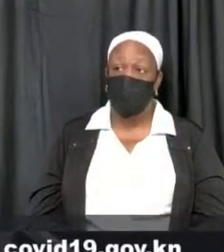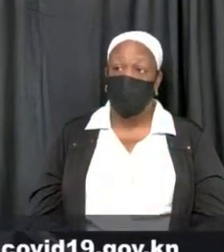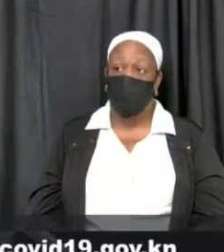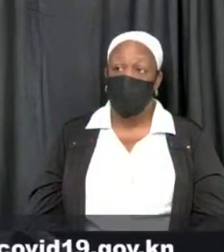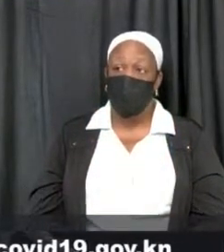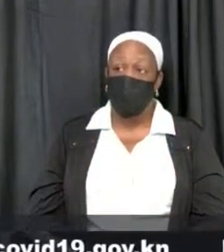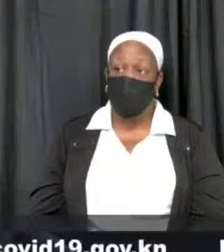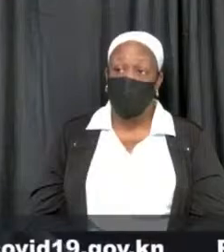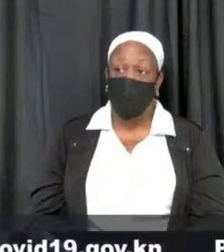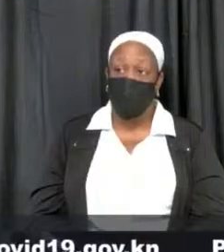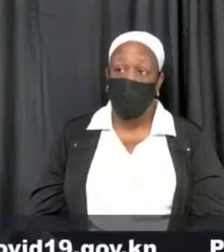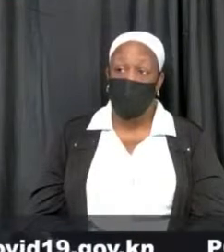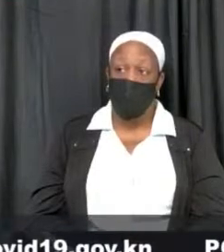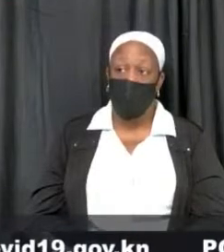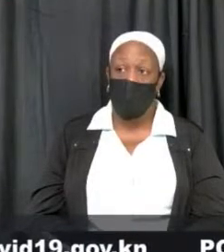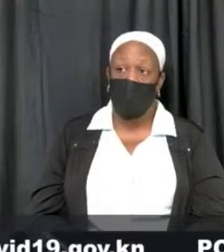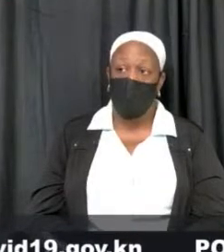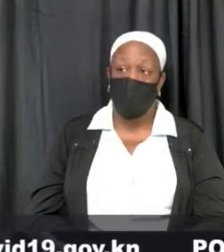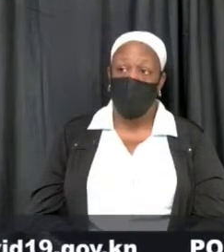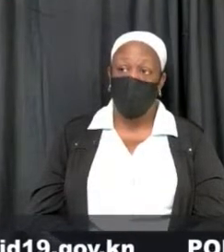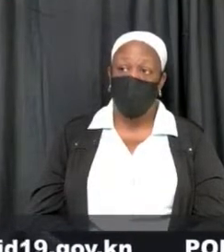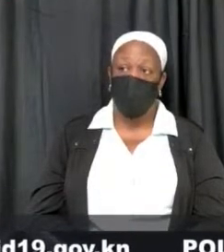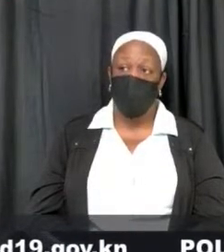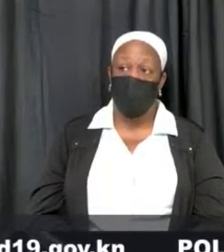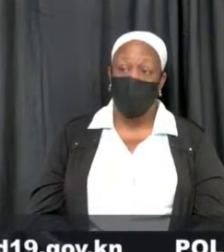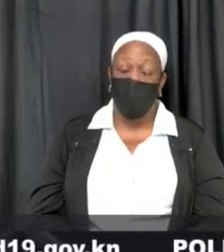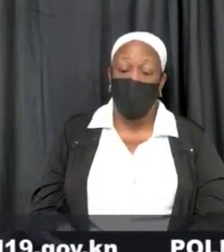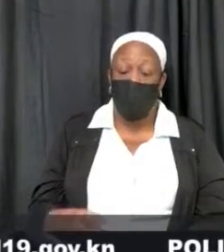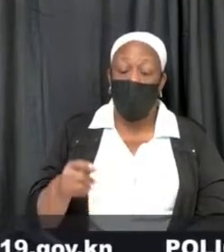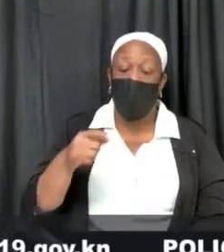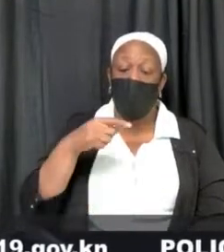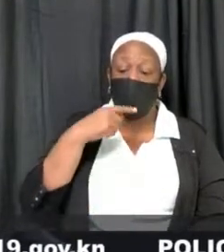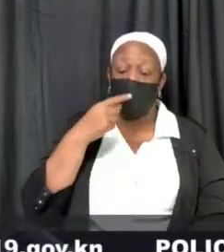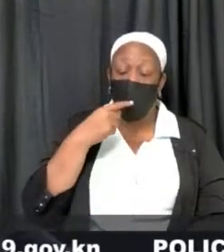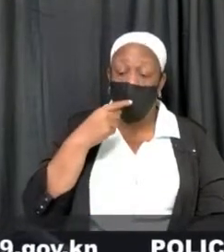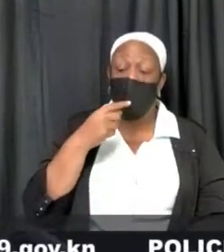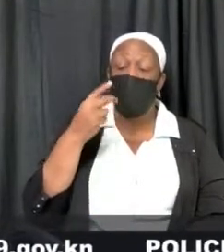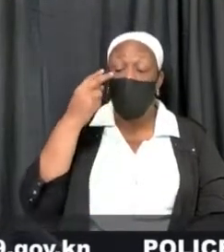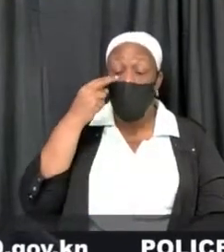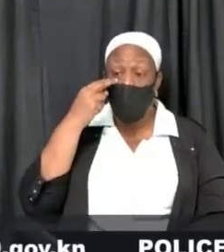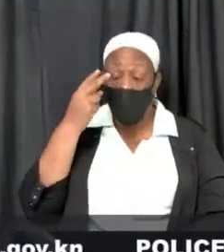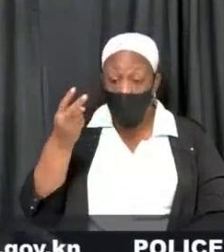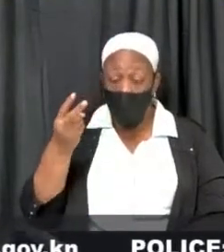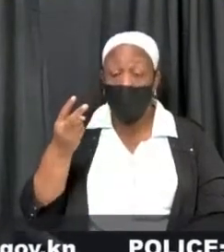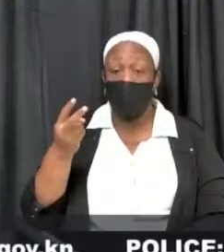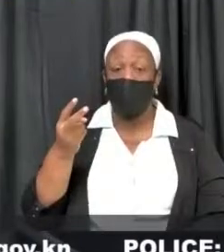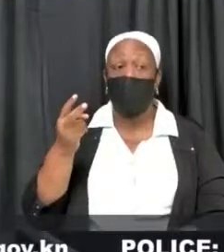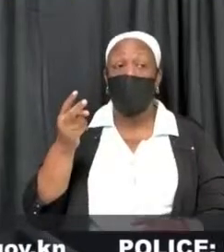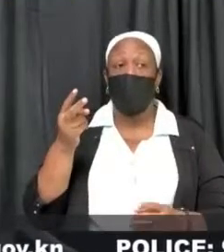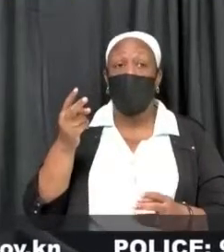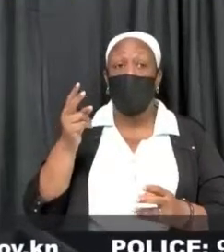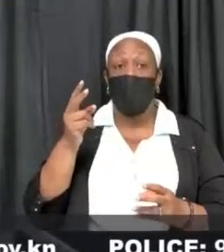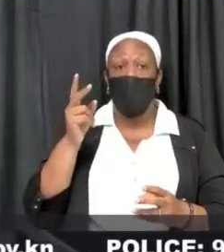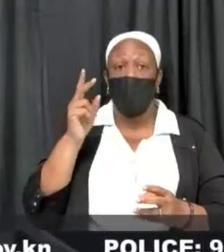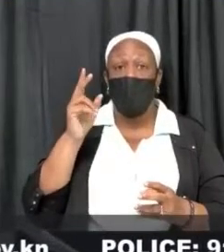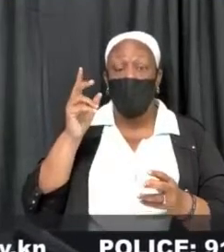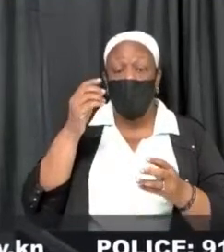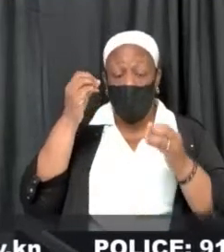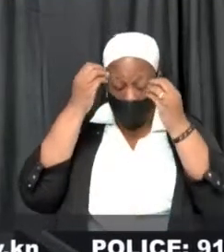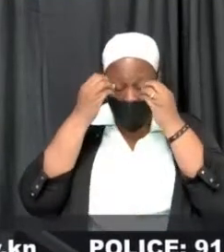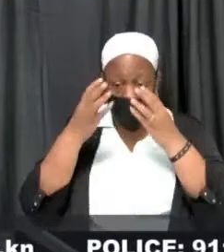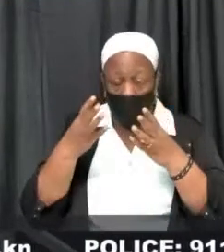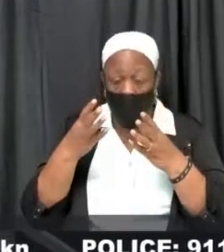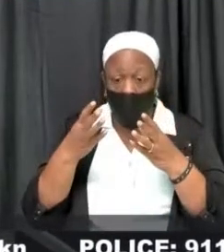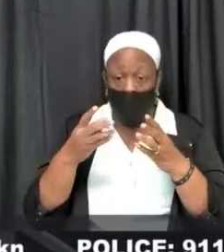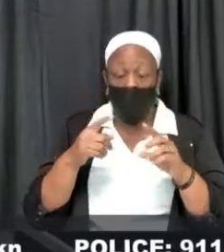I also saw the press release, and it did not indicate that it was human trial. It indicated that,